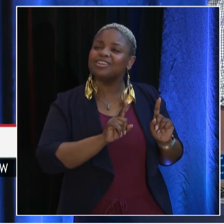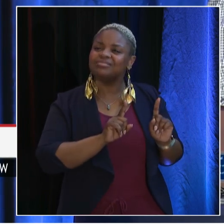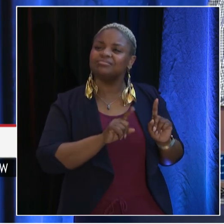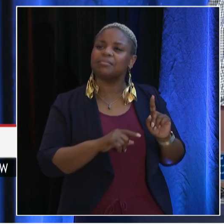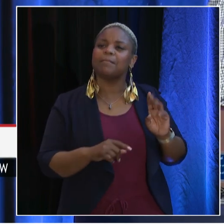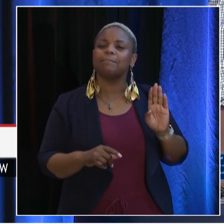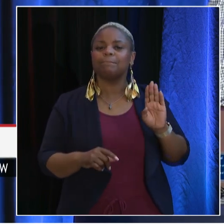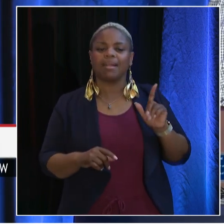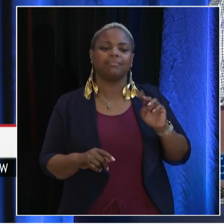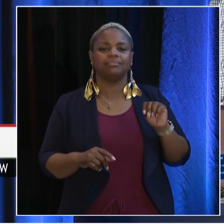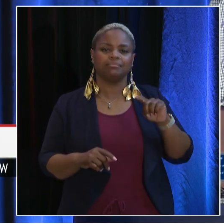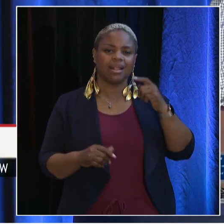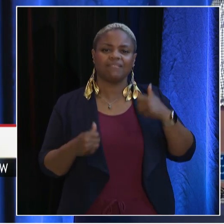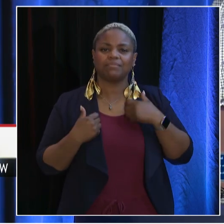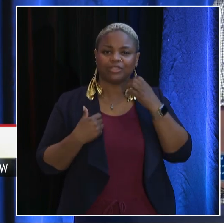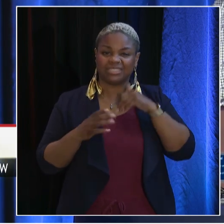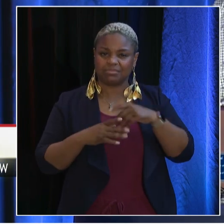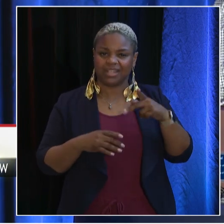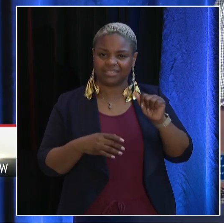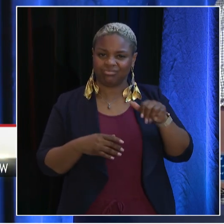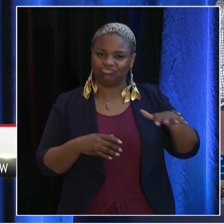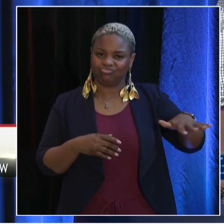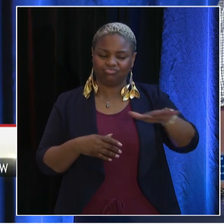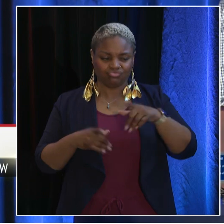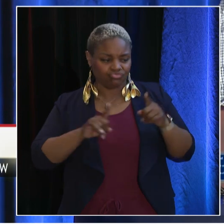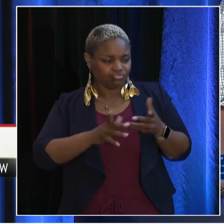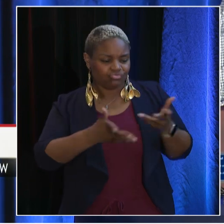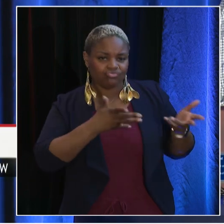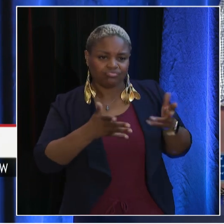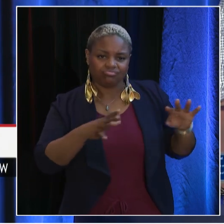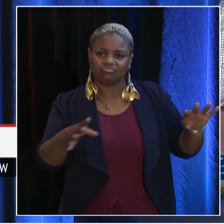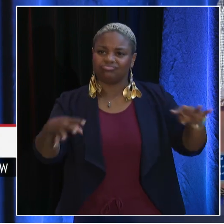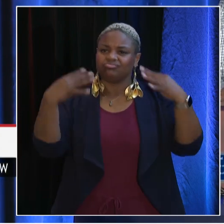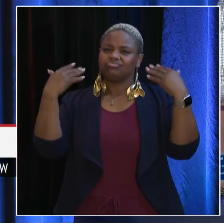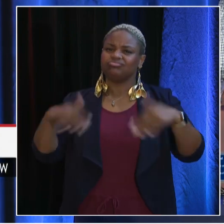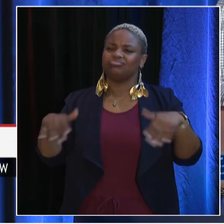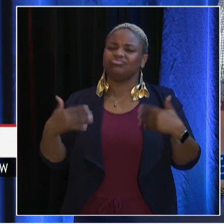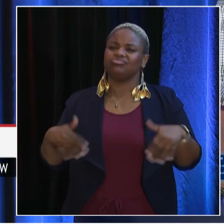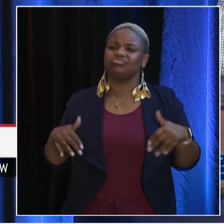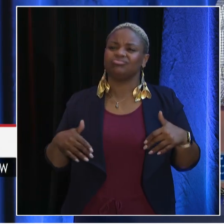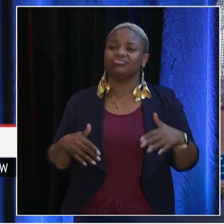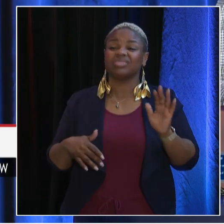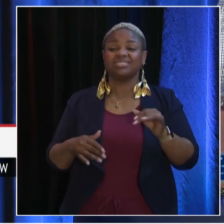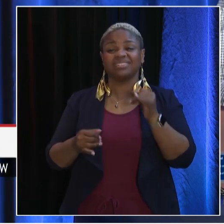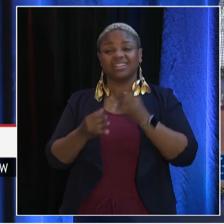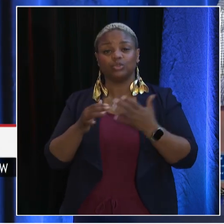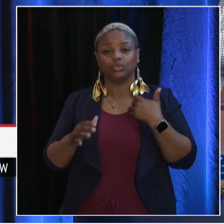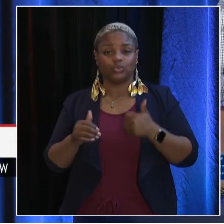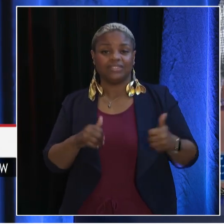joined today by his Chief of Staff, Michael Collins. Give Michael a big round of applause.